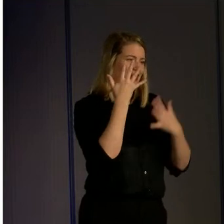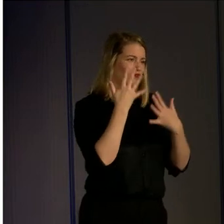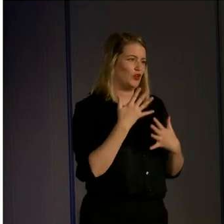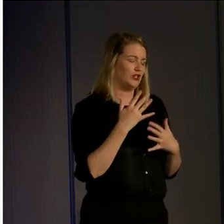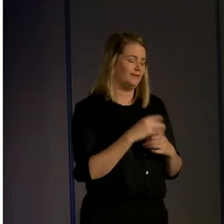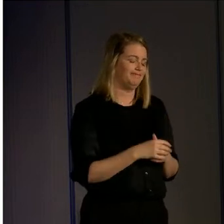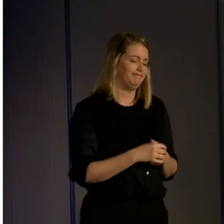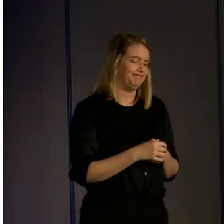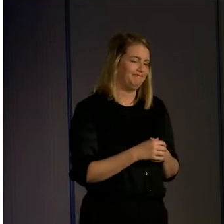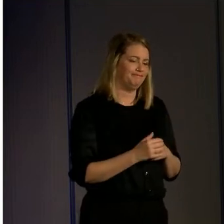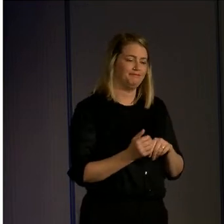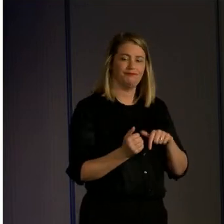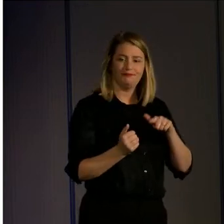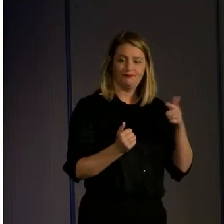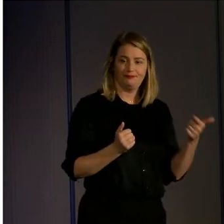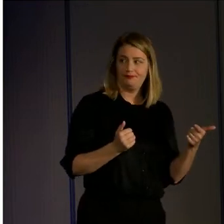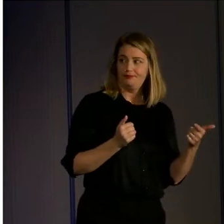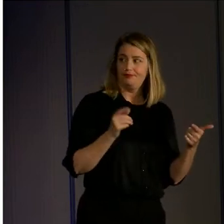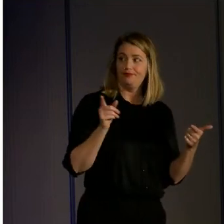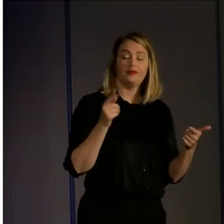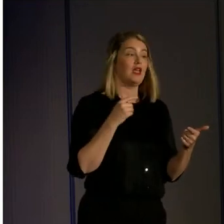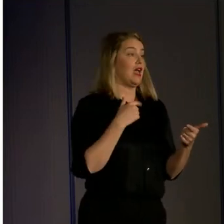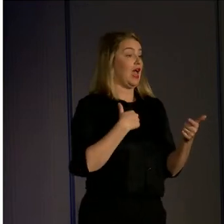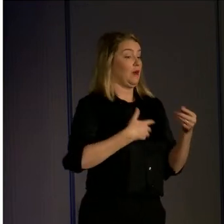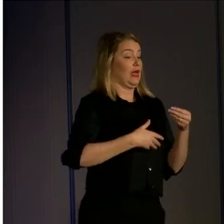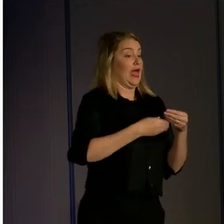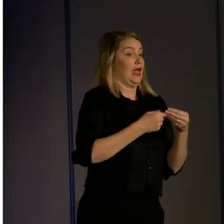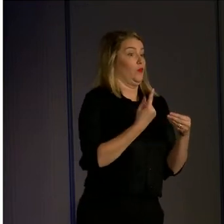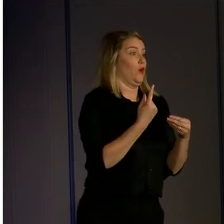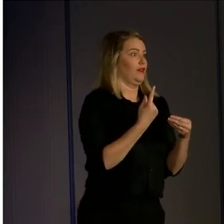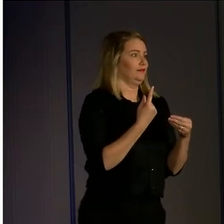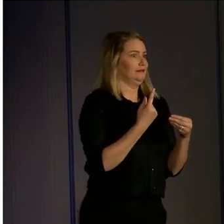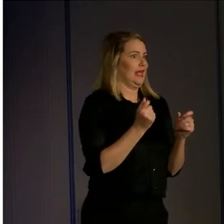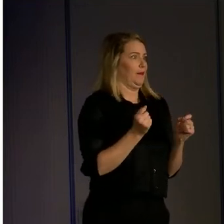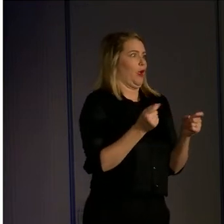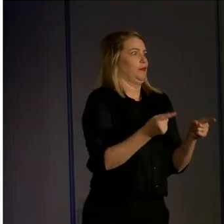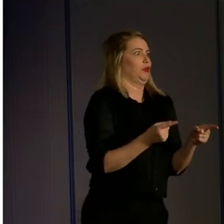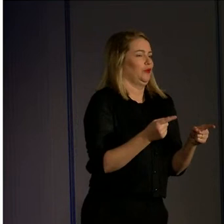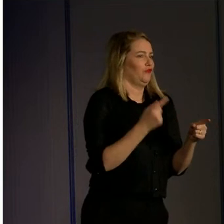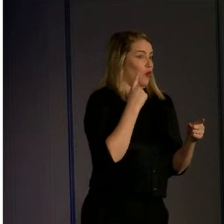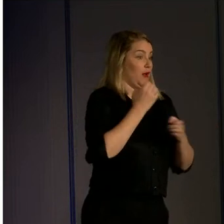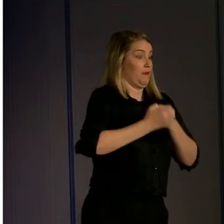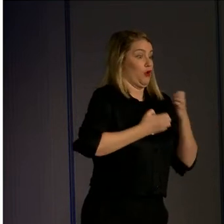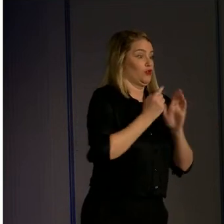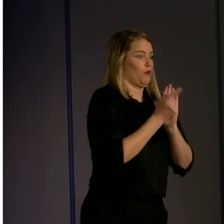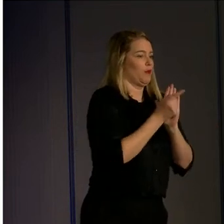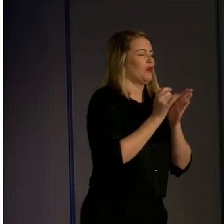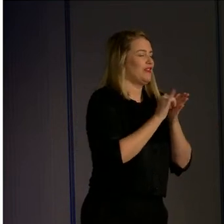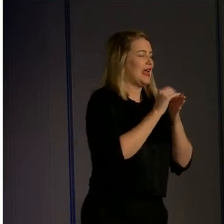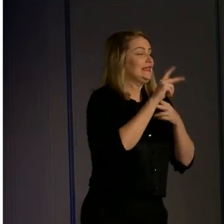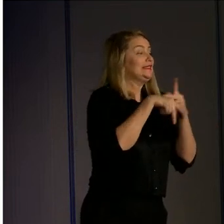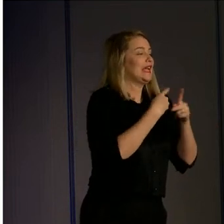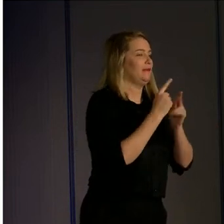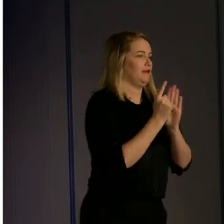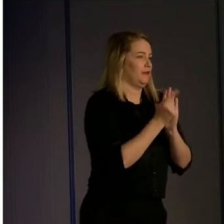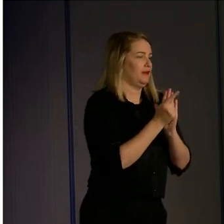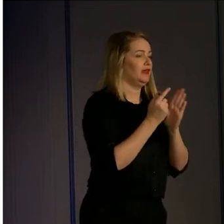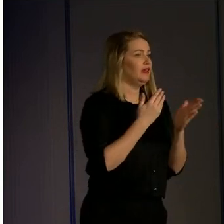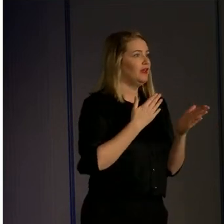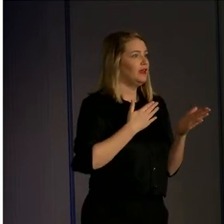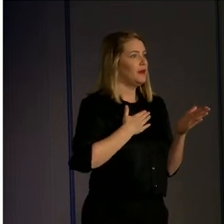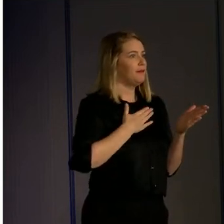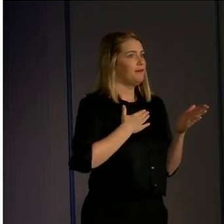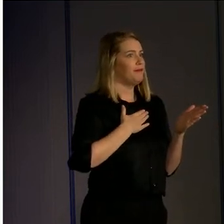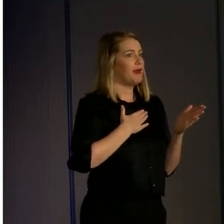I'll sneak one in, impromptu, in terms of emotional moment, or more just like that type of moment was my very